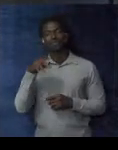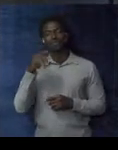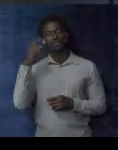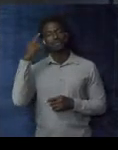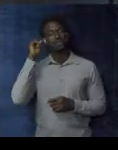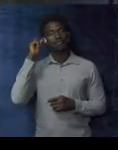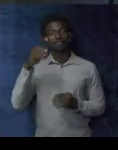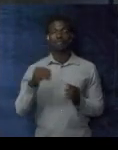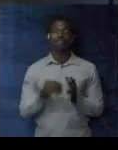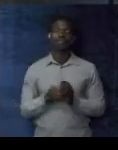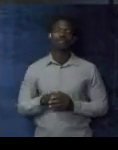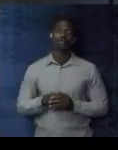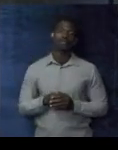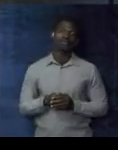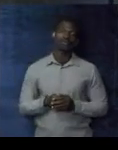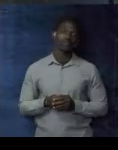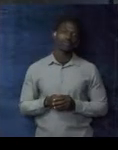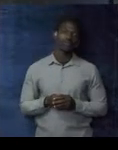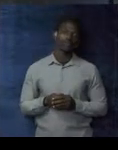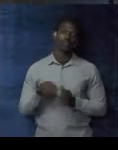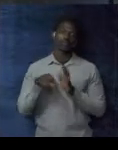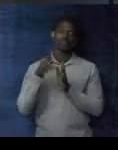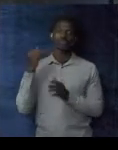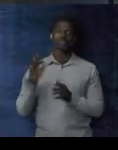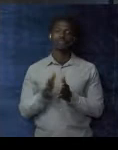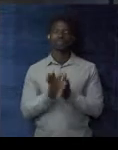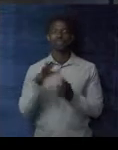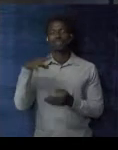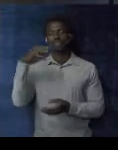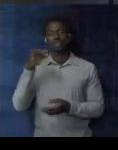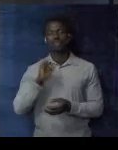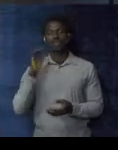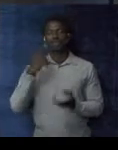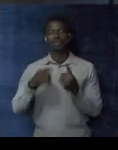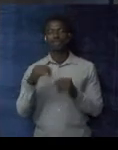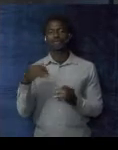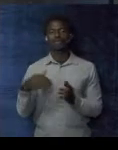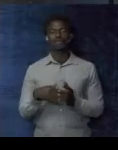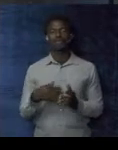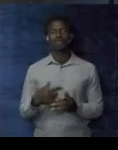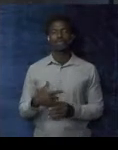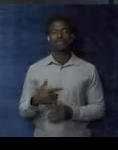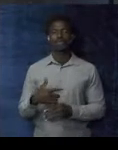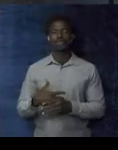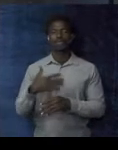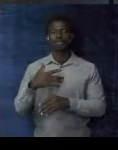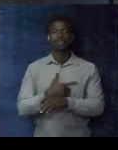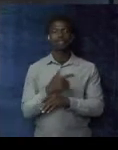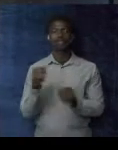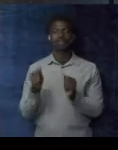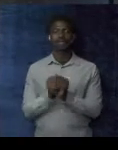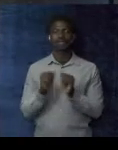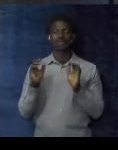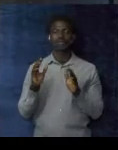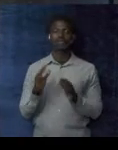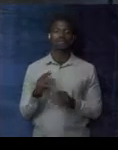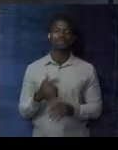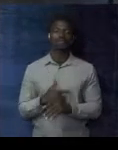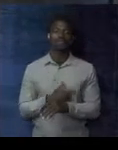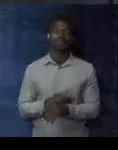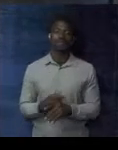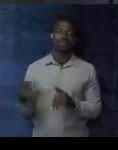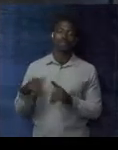to Uncle Popo for his own version of the revision for general science. I will come again next lesson with wonderfully